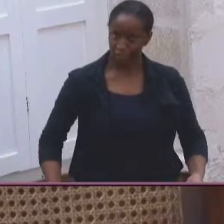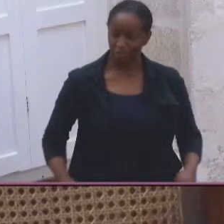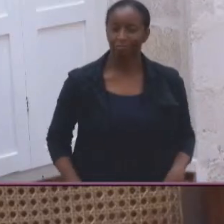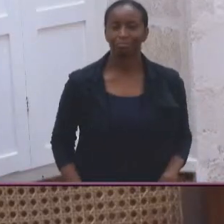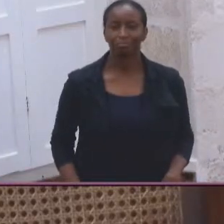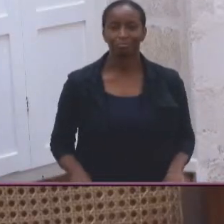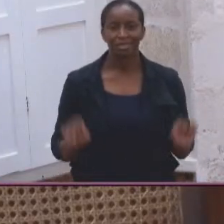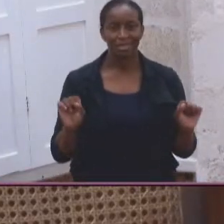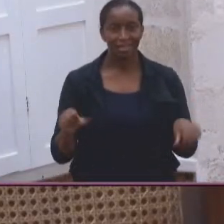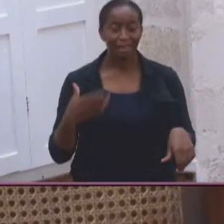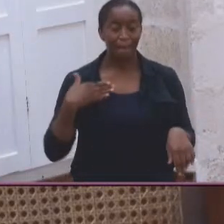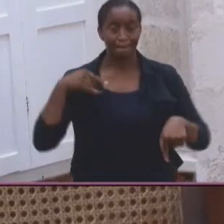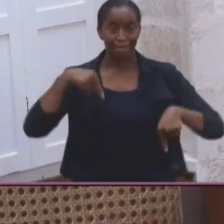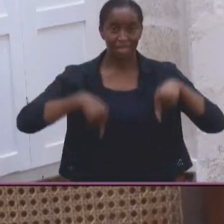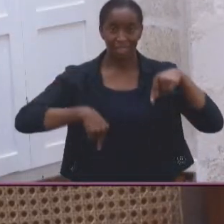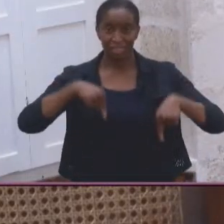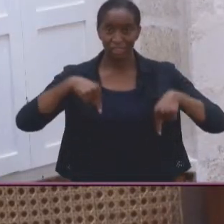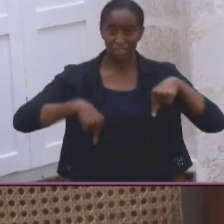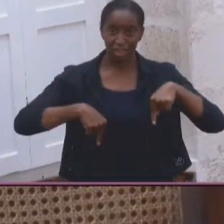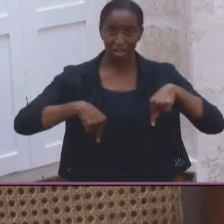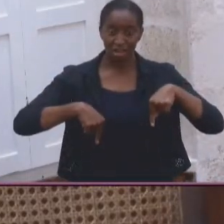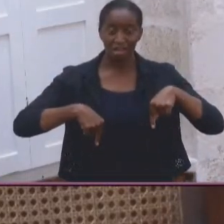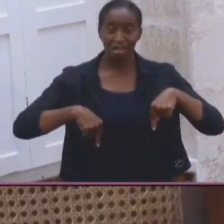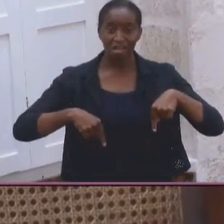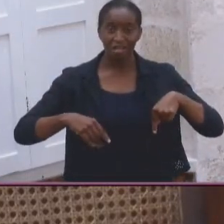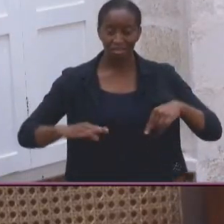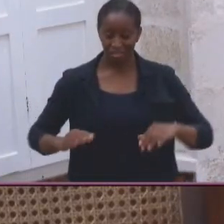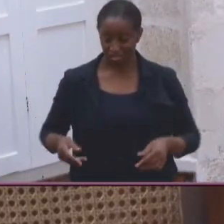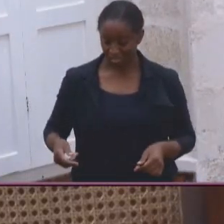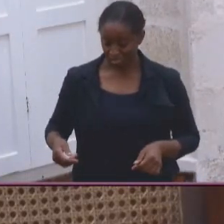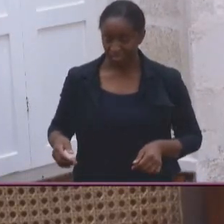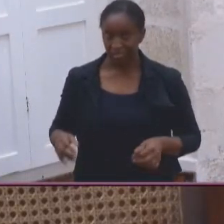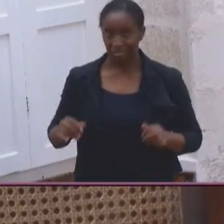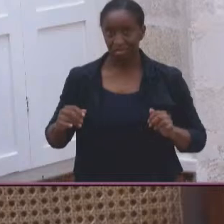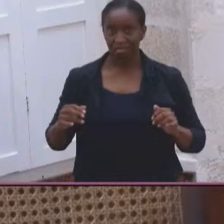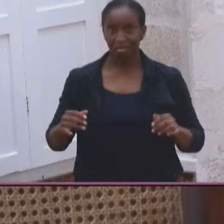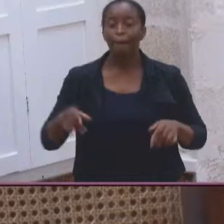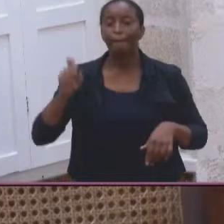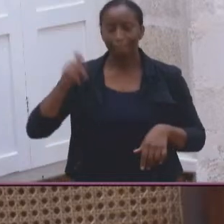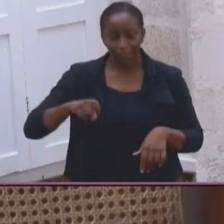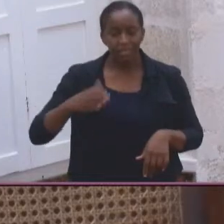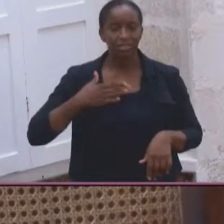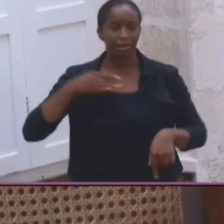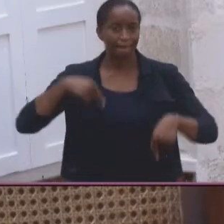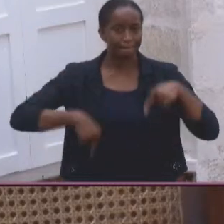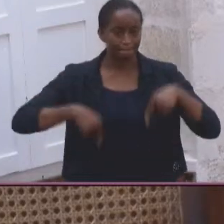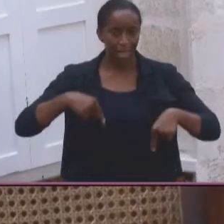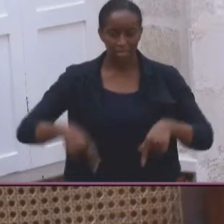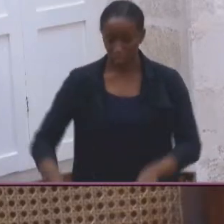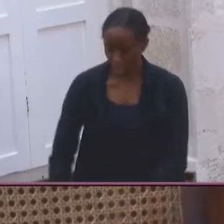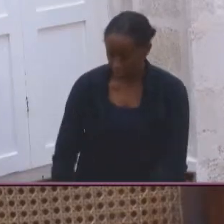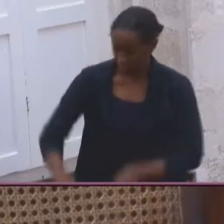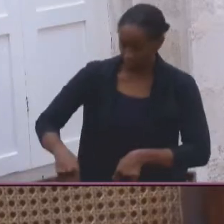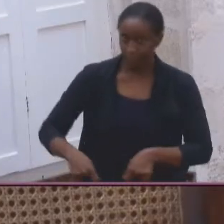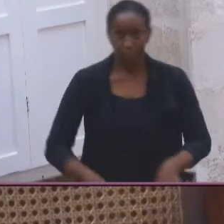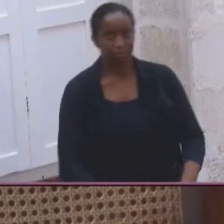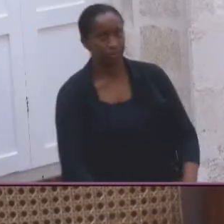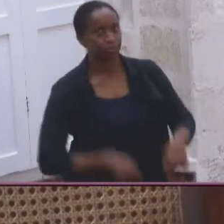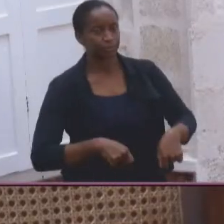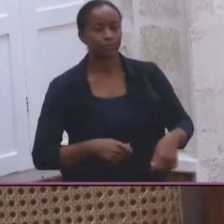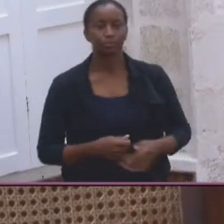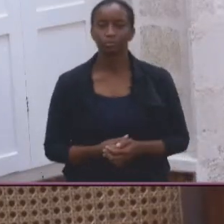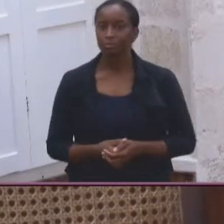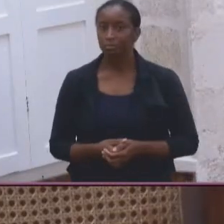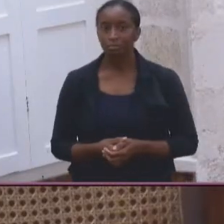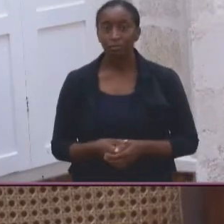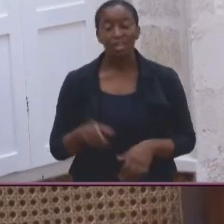fallen down below my calves. That story of pull up your socks, I mean, it means many things, but it meant something there. Those socks had